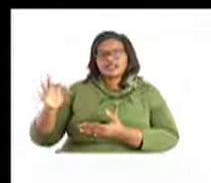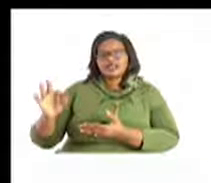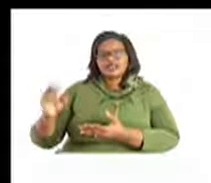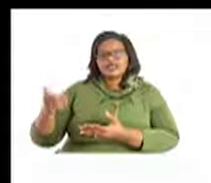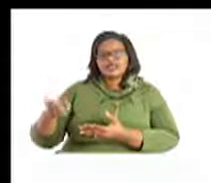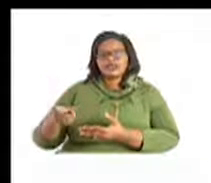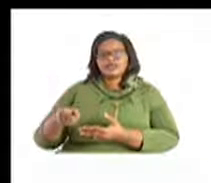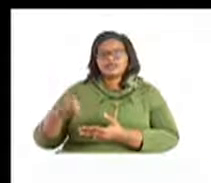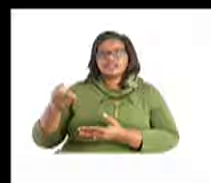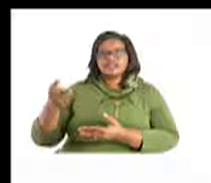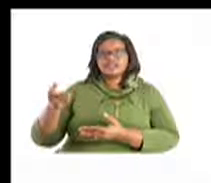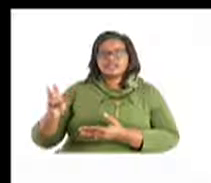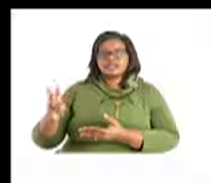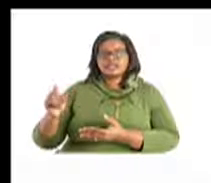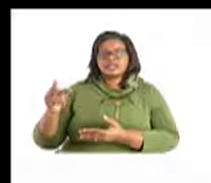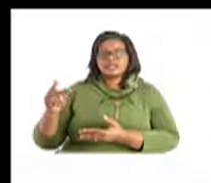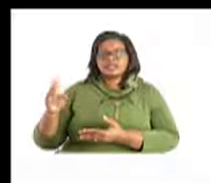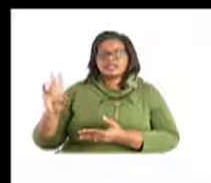9,627.